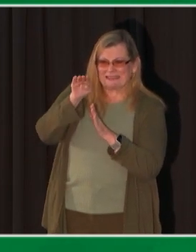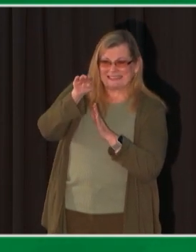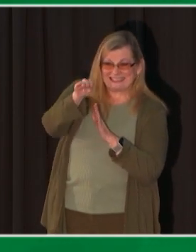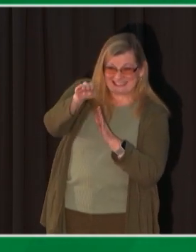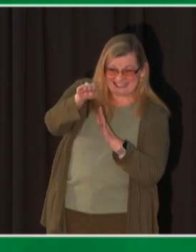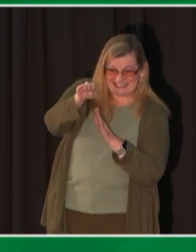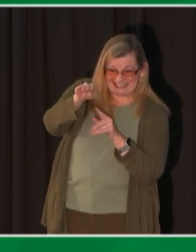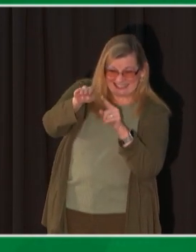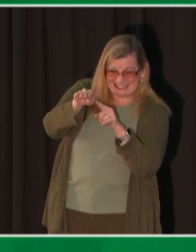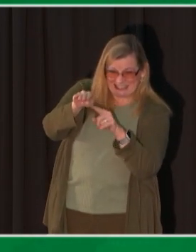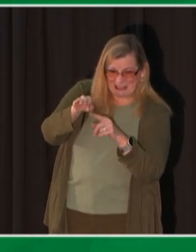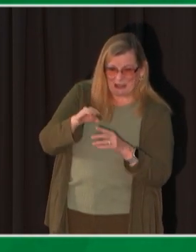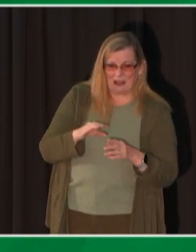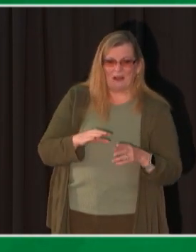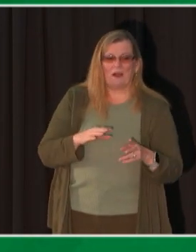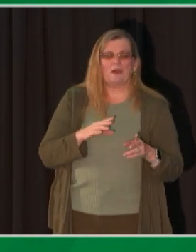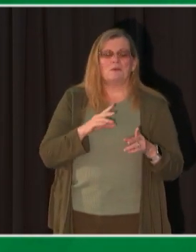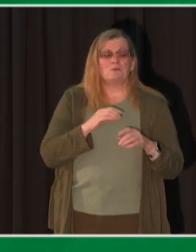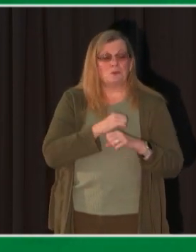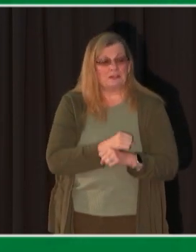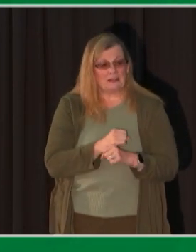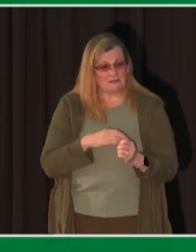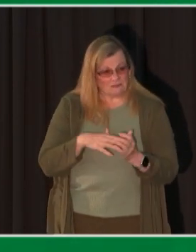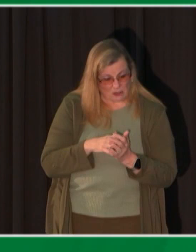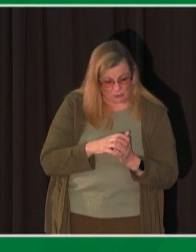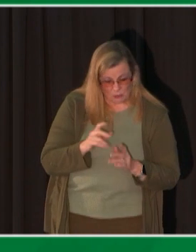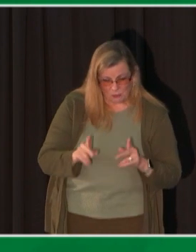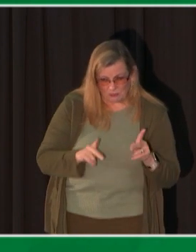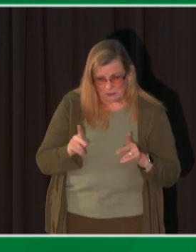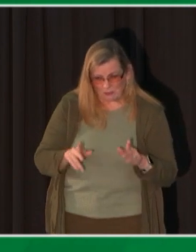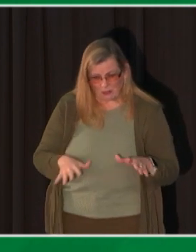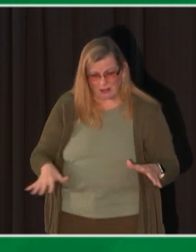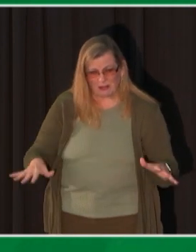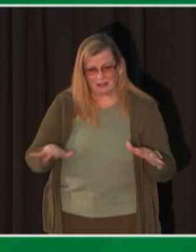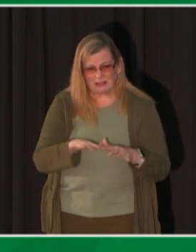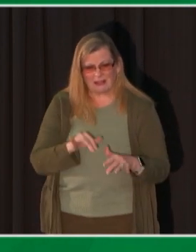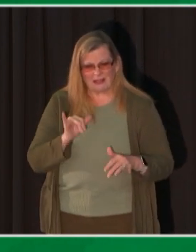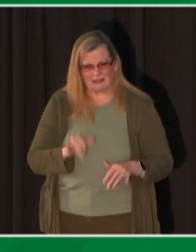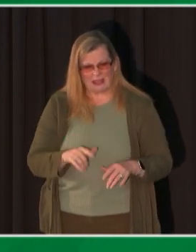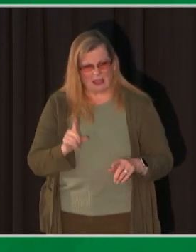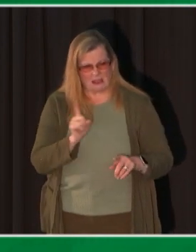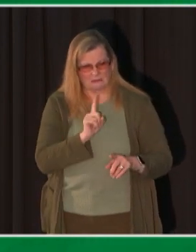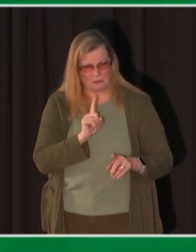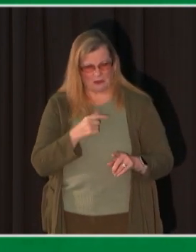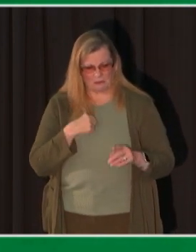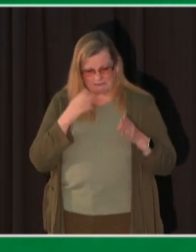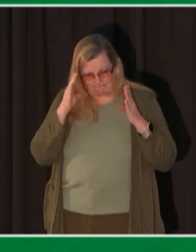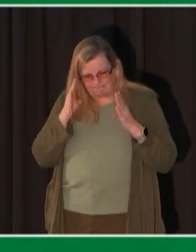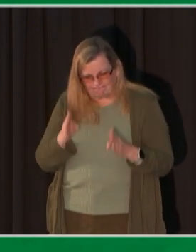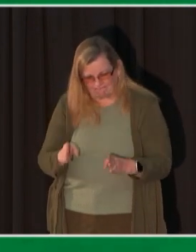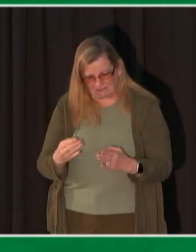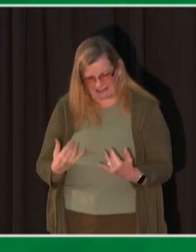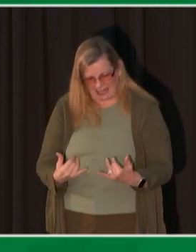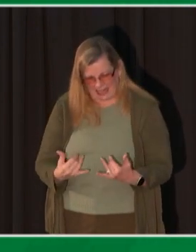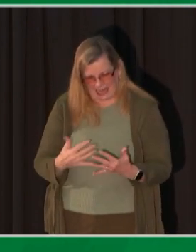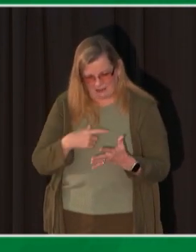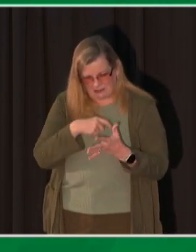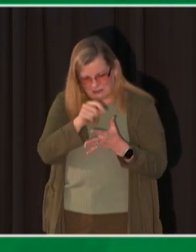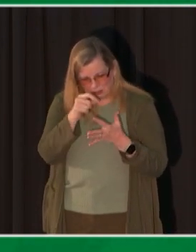have a plan to get our city and our economy back open and people back to work. So we